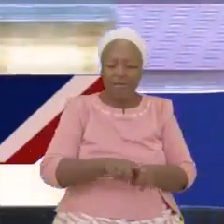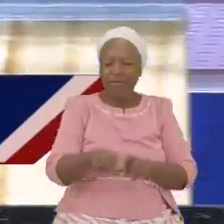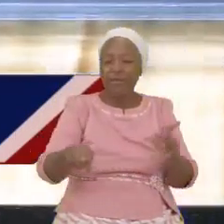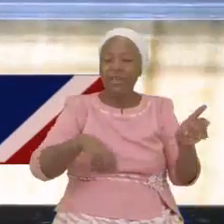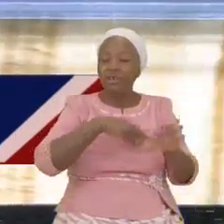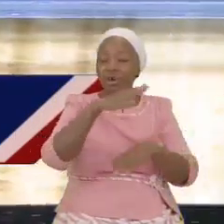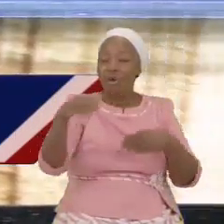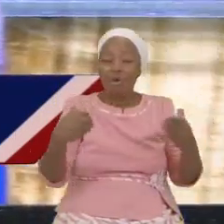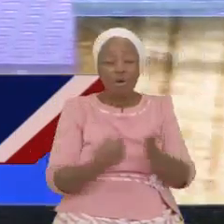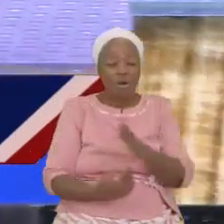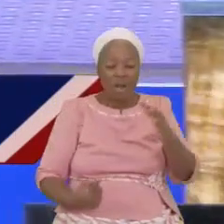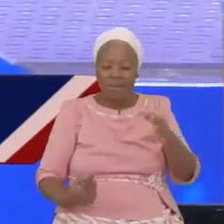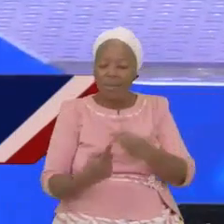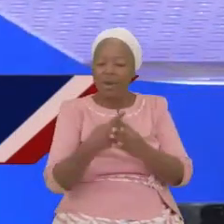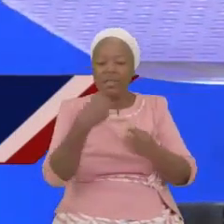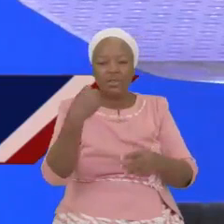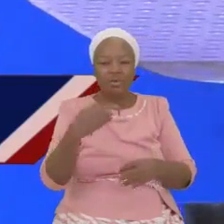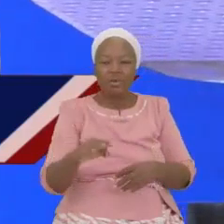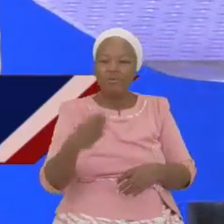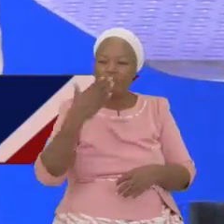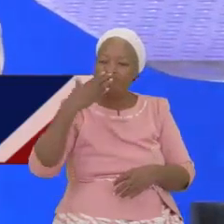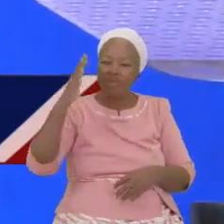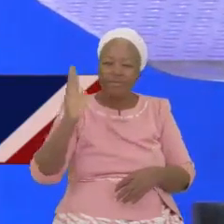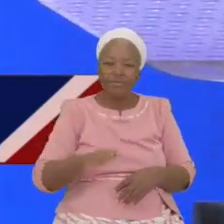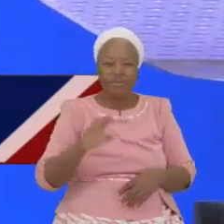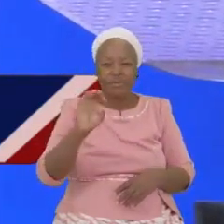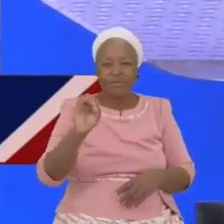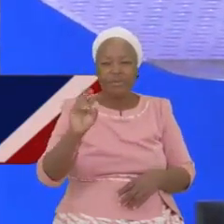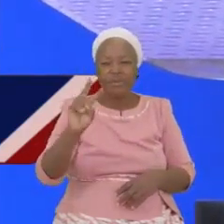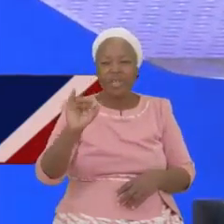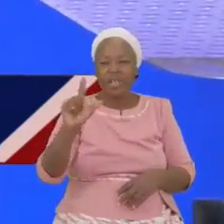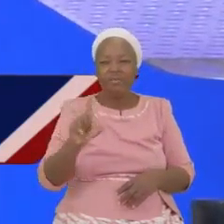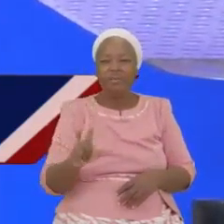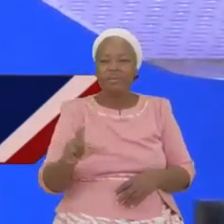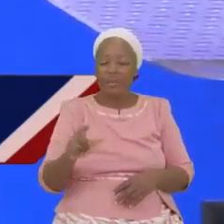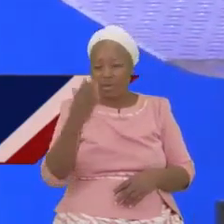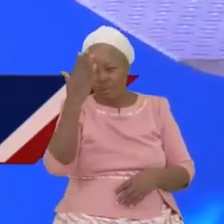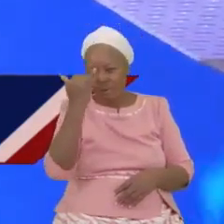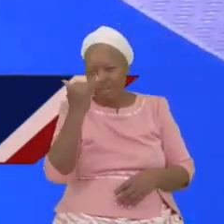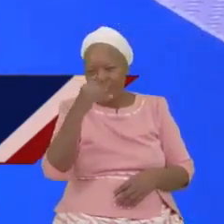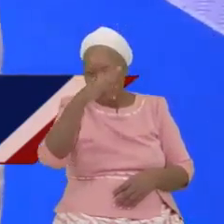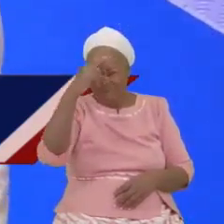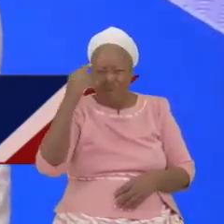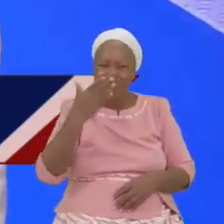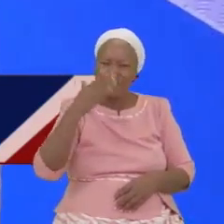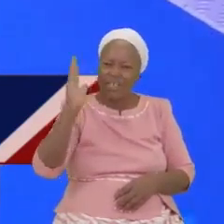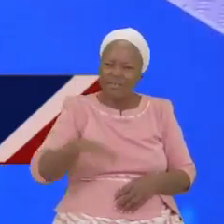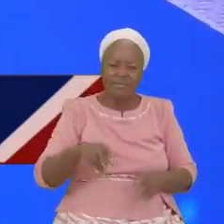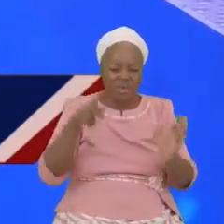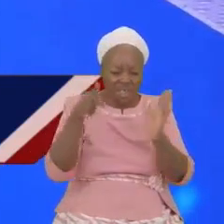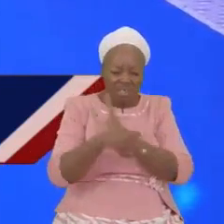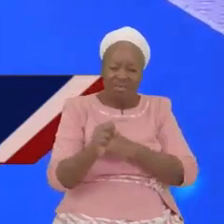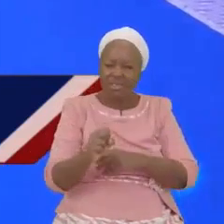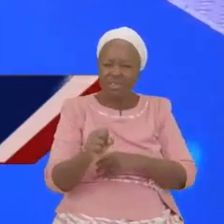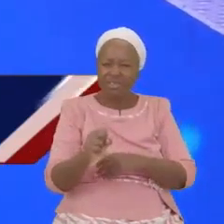all appearance of evil. Why? Because evil kills.